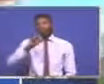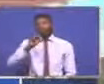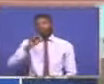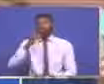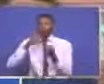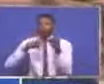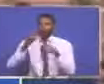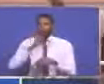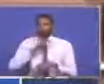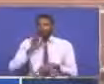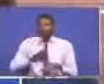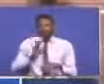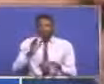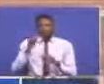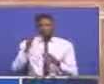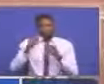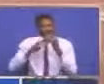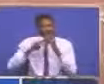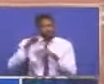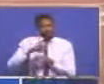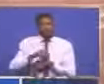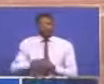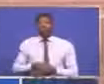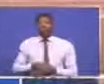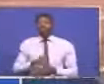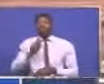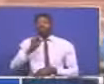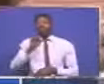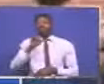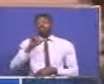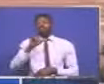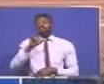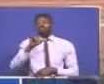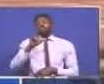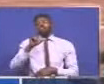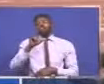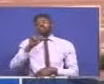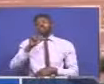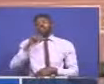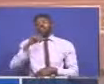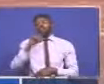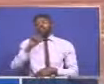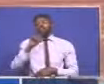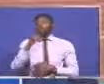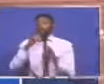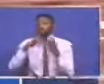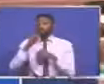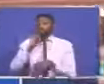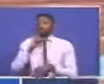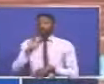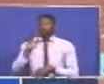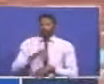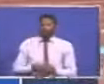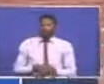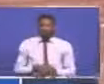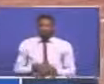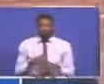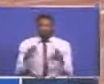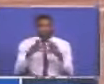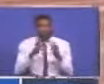steeplechase, while Philemon Kiplagat Ruto took second place in the men's event. American Justin Gatlin won the men's 100-meter race in